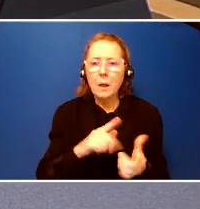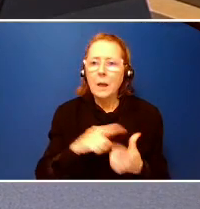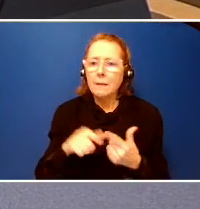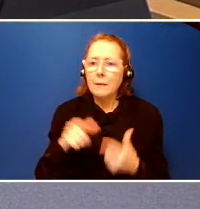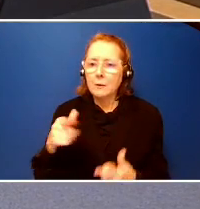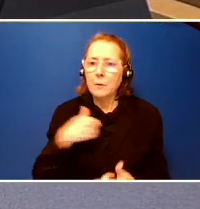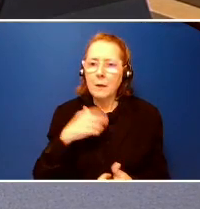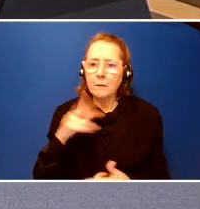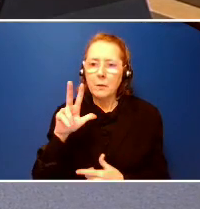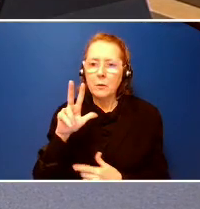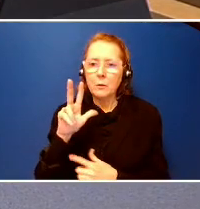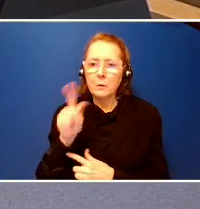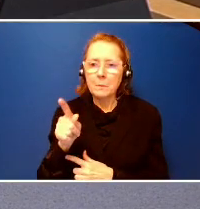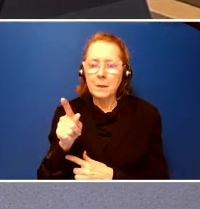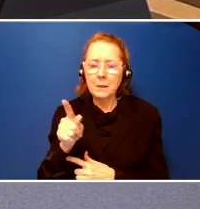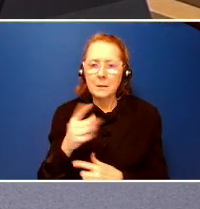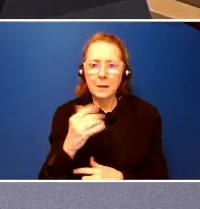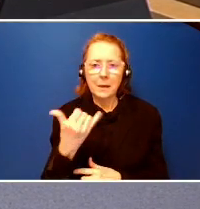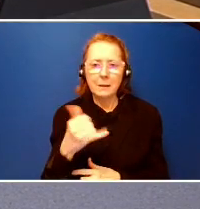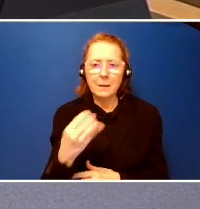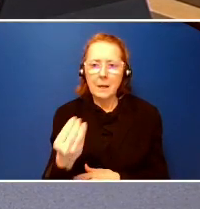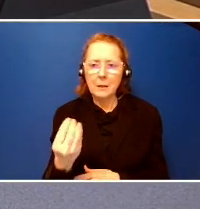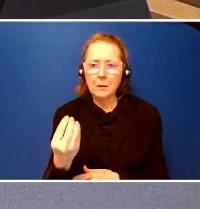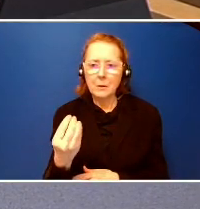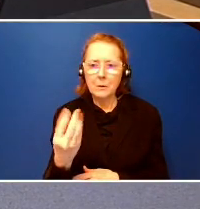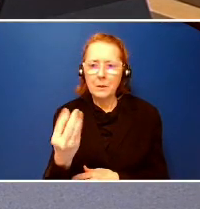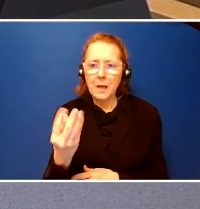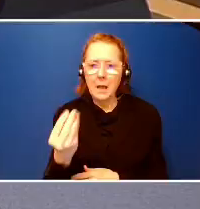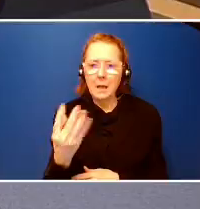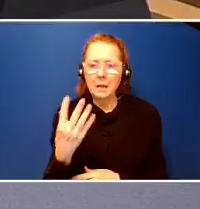yellow light will flash when you have 1 minute to go.